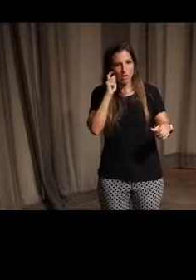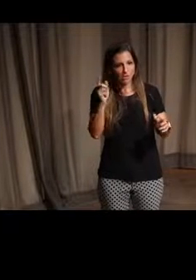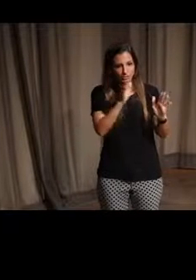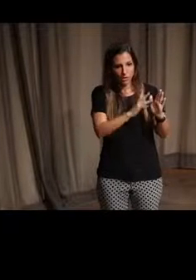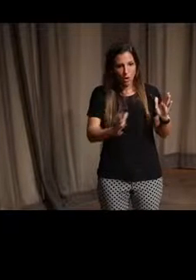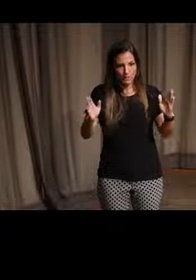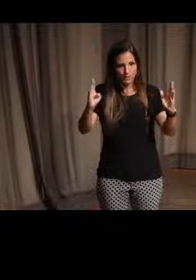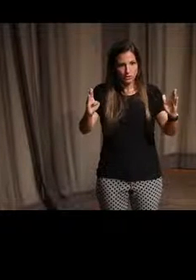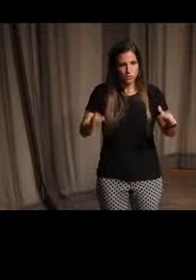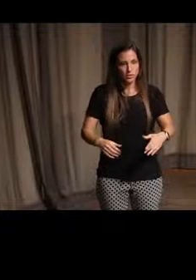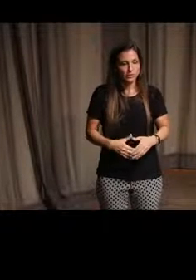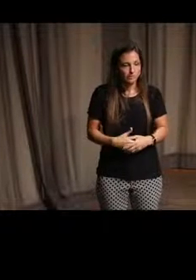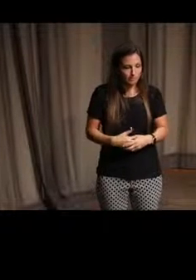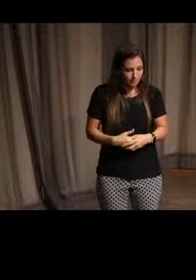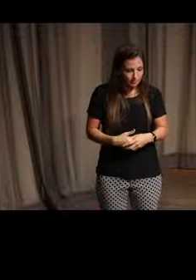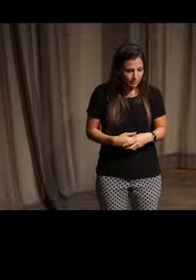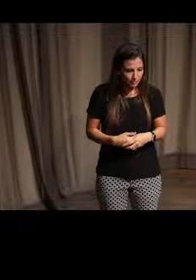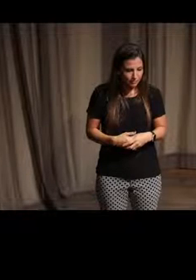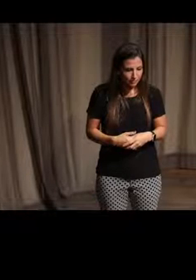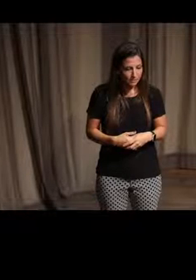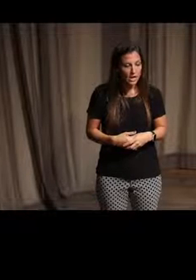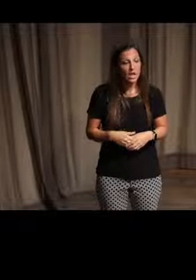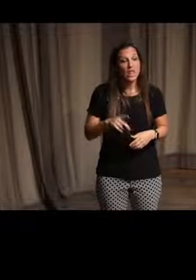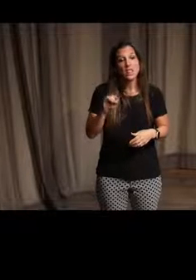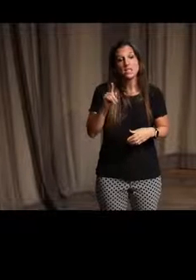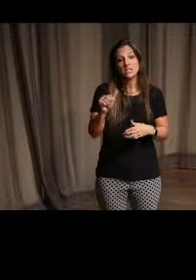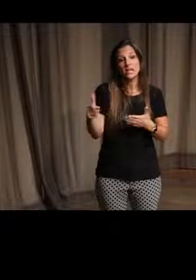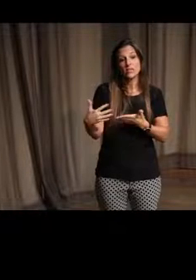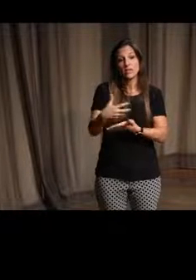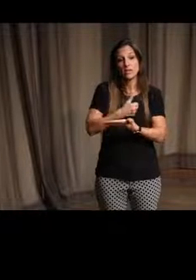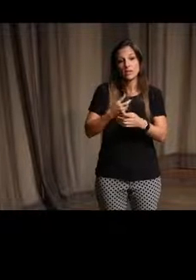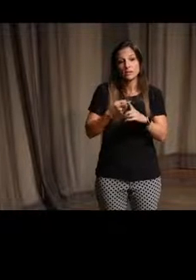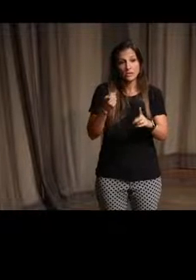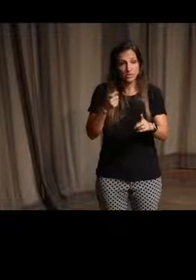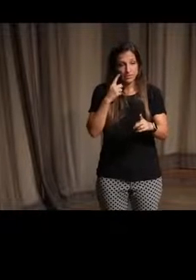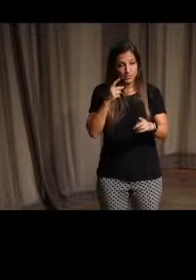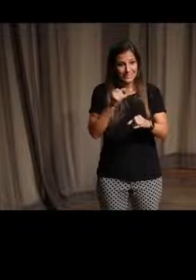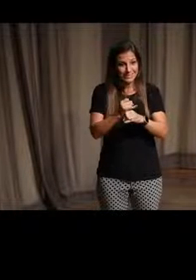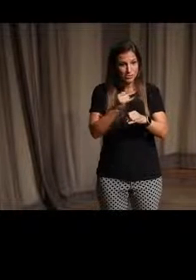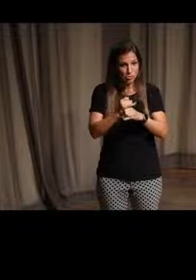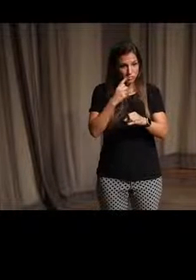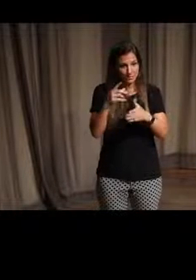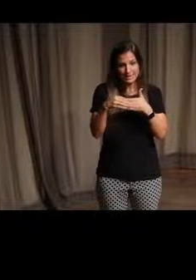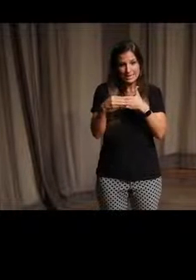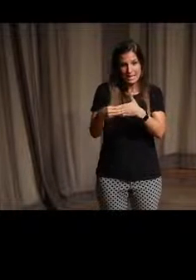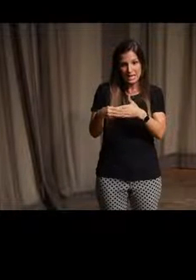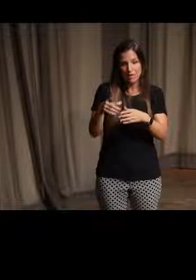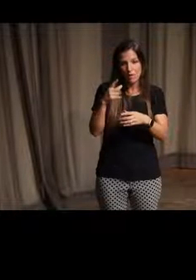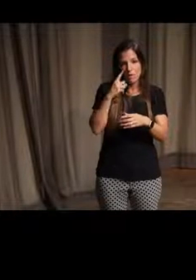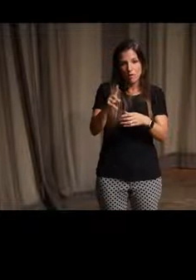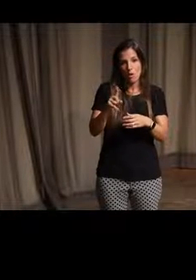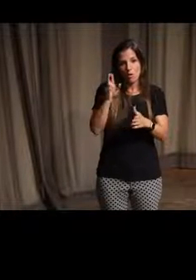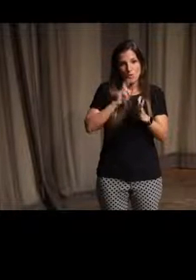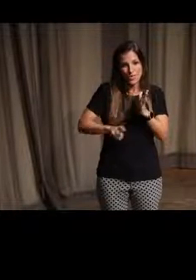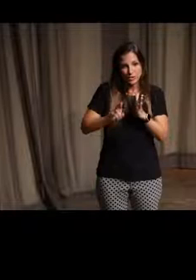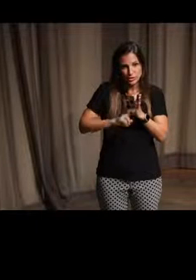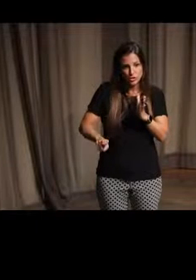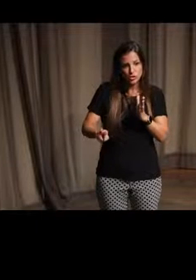composition. I obtained the data from the Guttmacher Institute. It's the leading institute on abortion